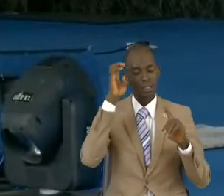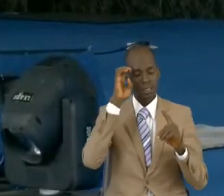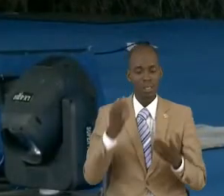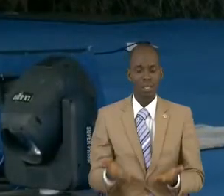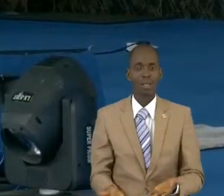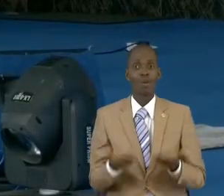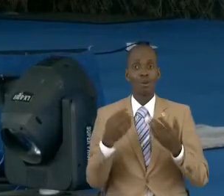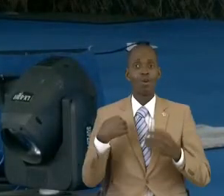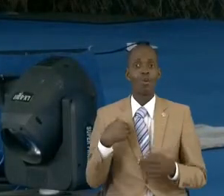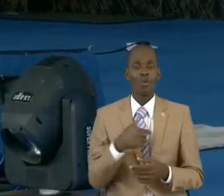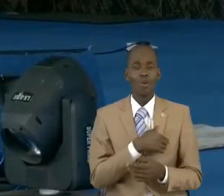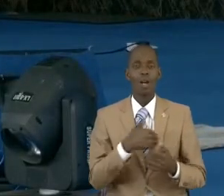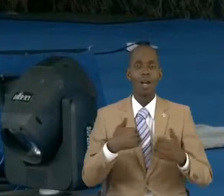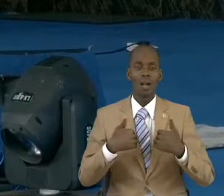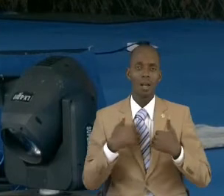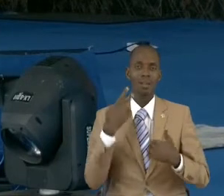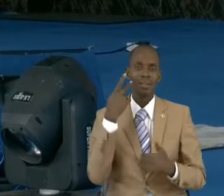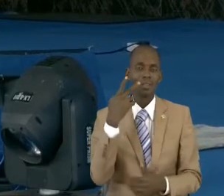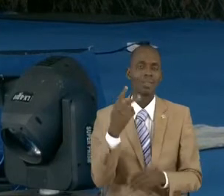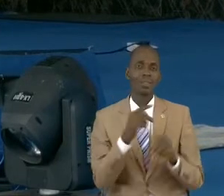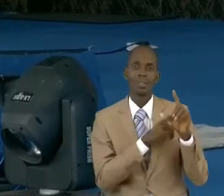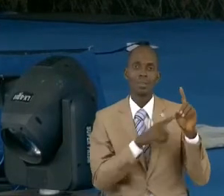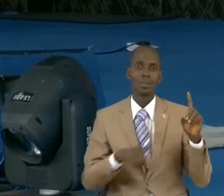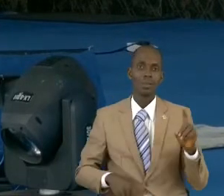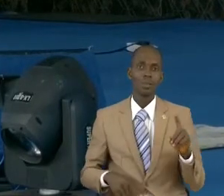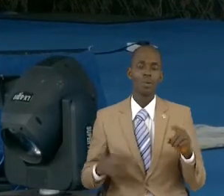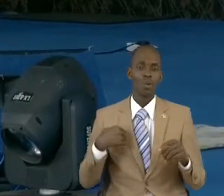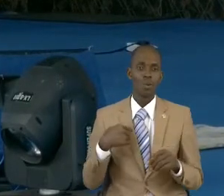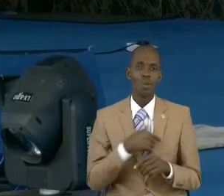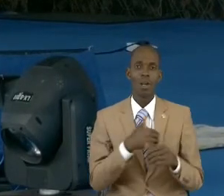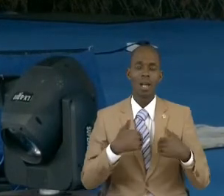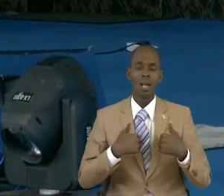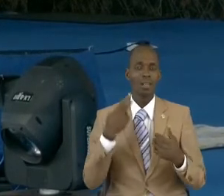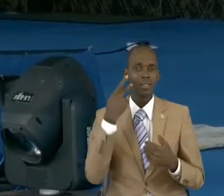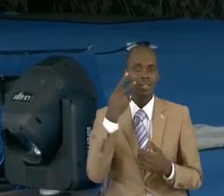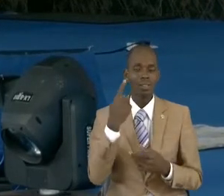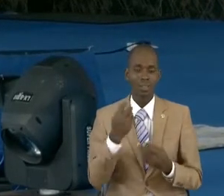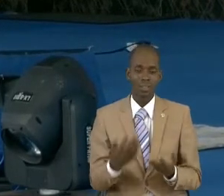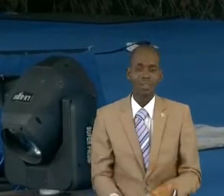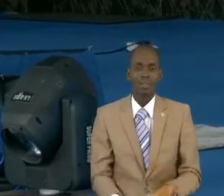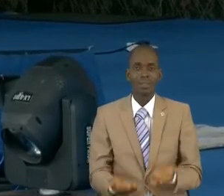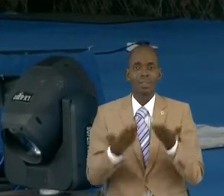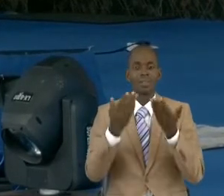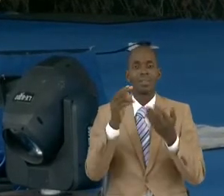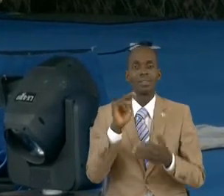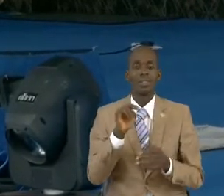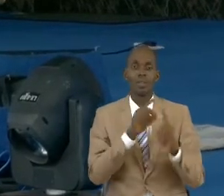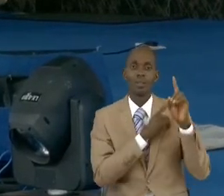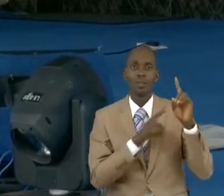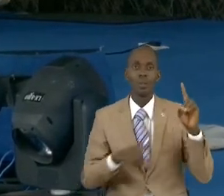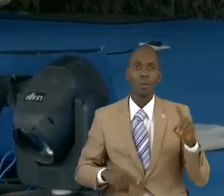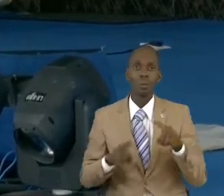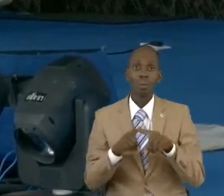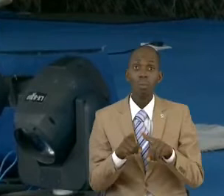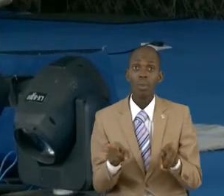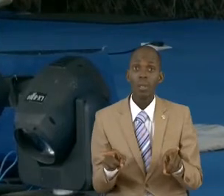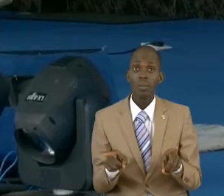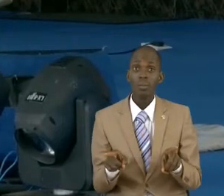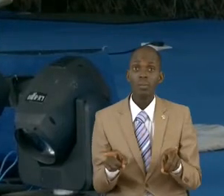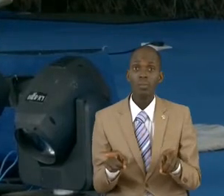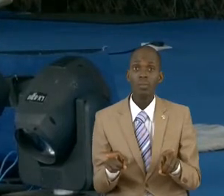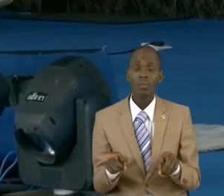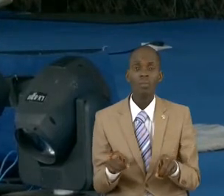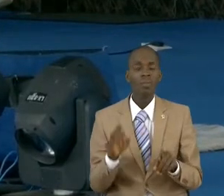seen the Lord. We have seen the risen Lord. But he said unto